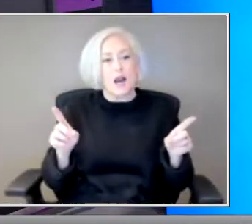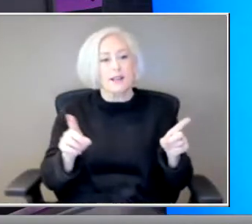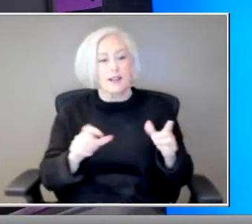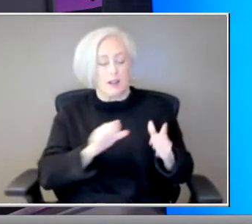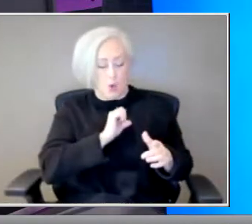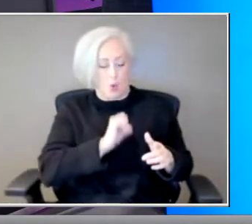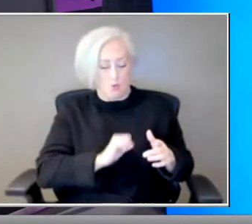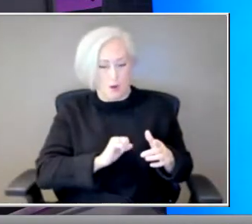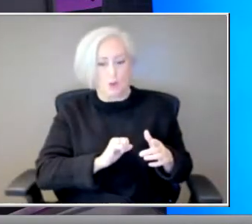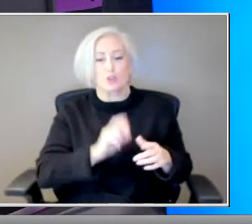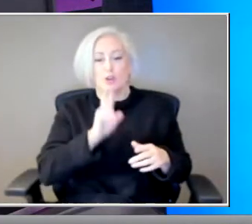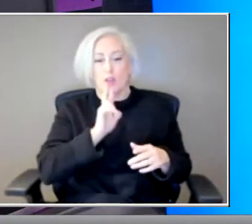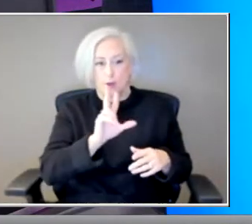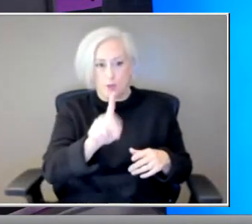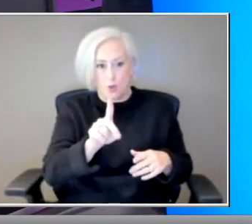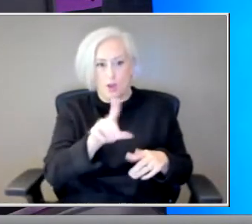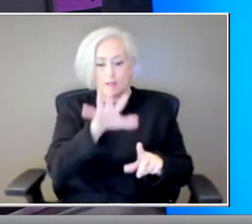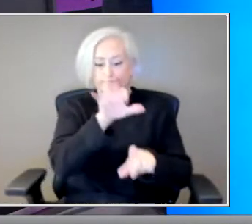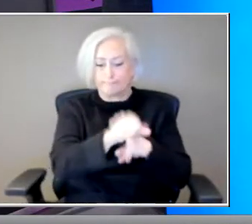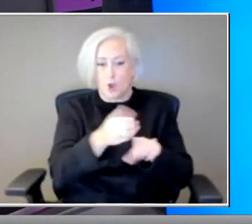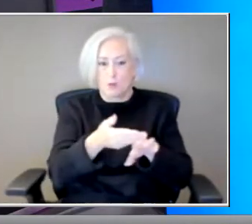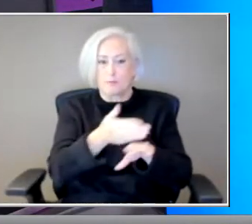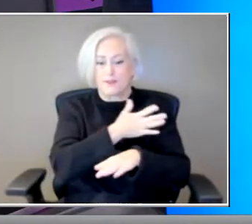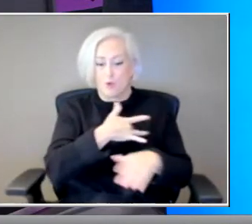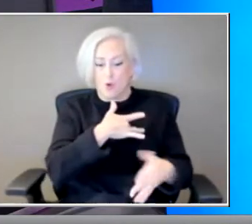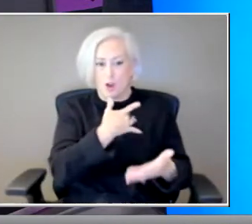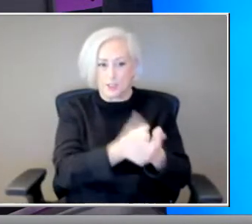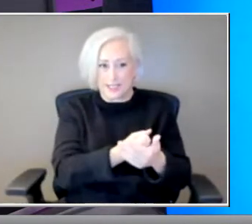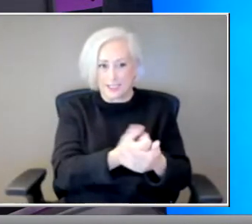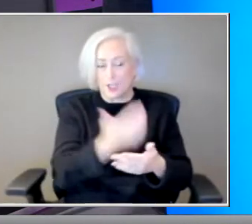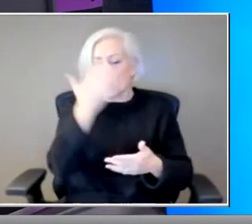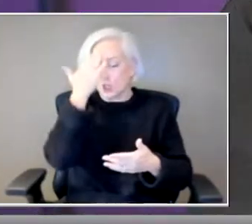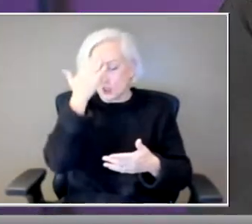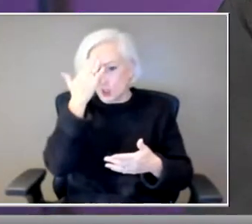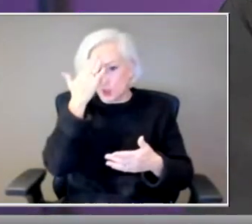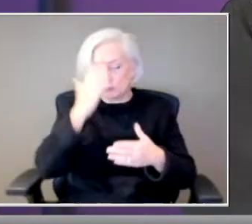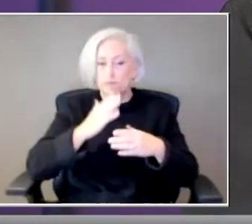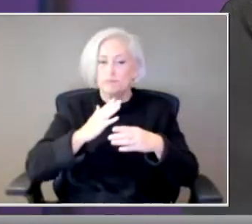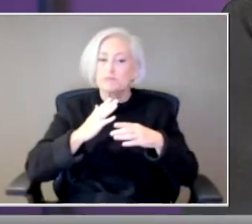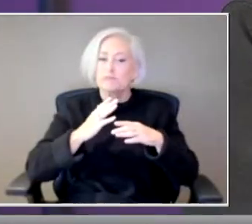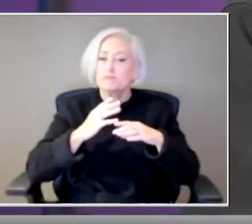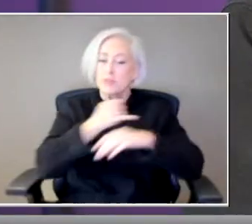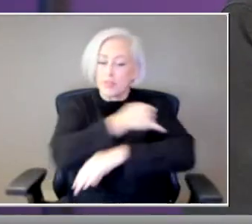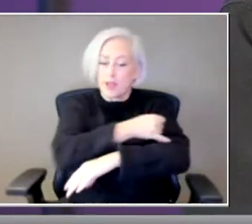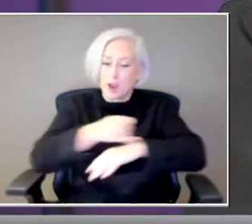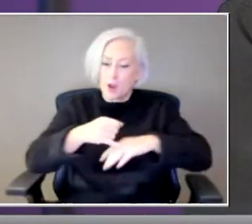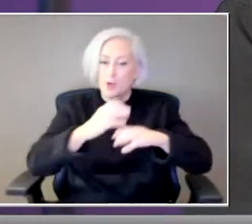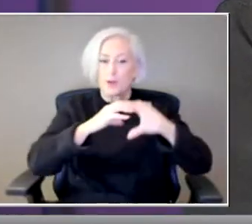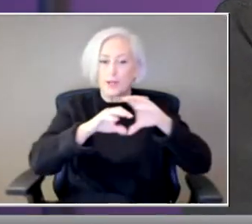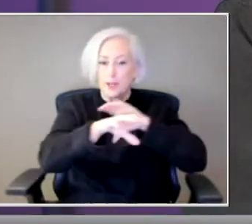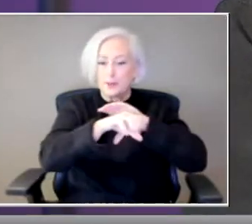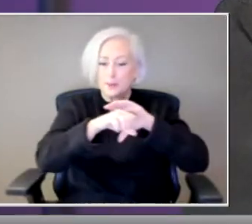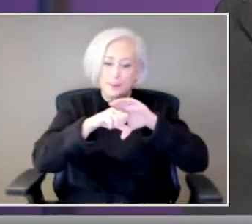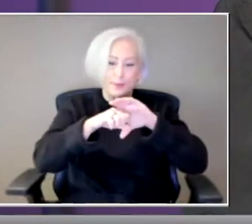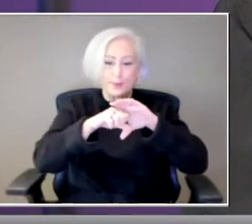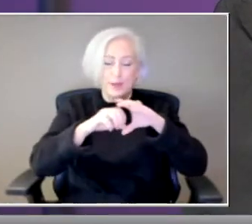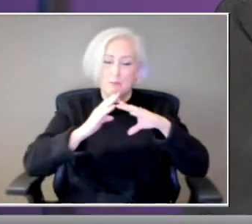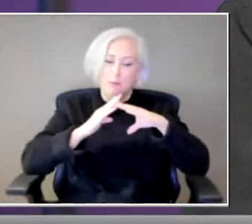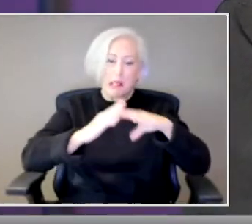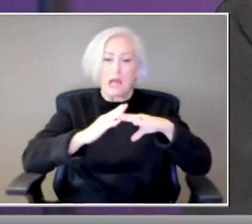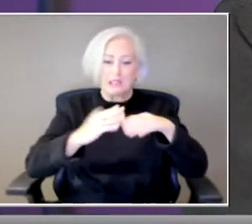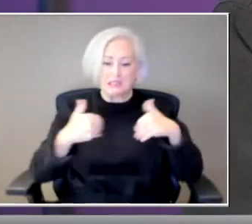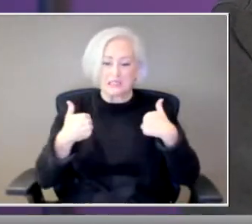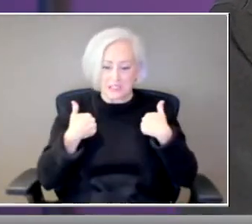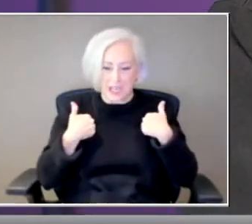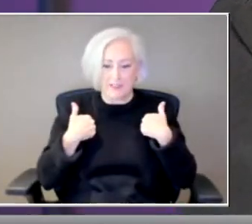31. I caught it before I had a heart attack. I already knew I had the blockage, so I went in and had that taken care of. And then after that,